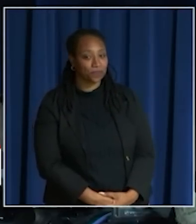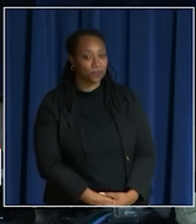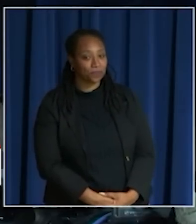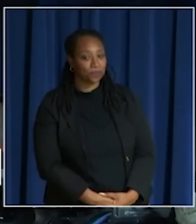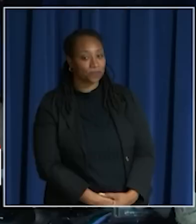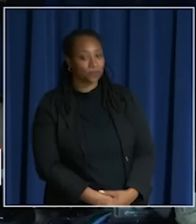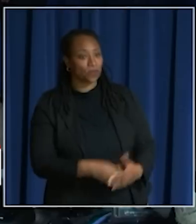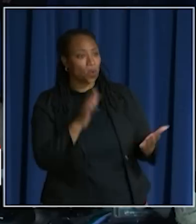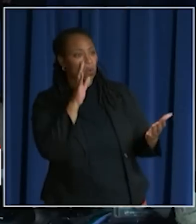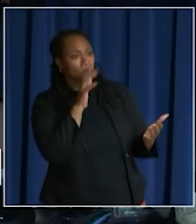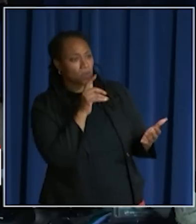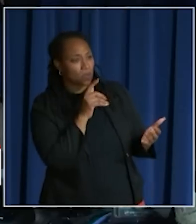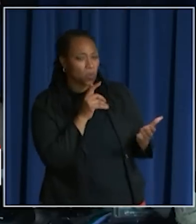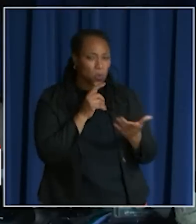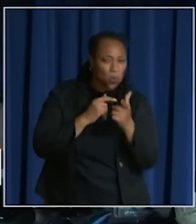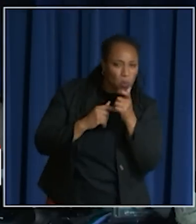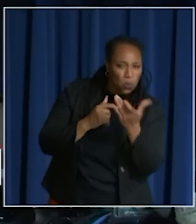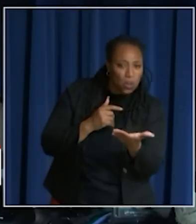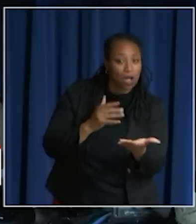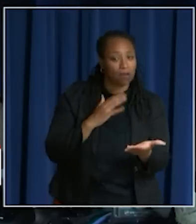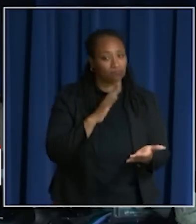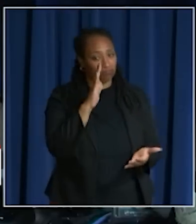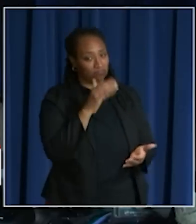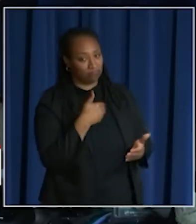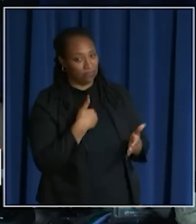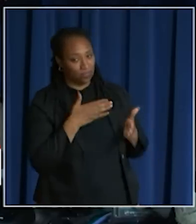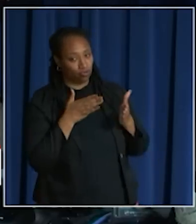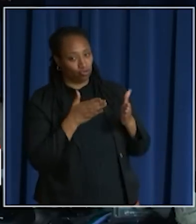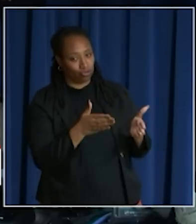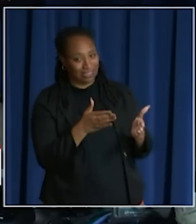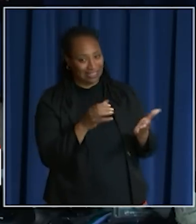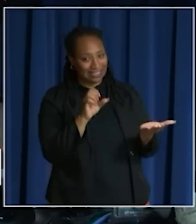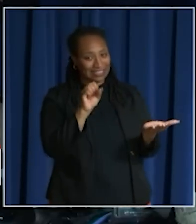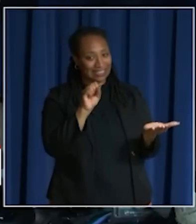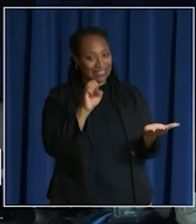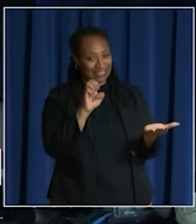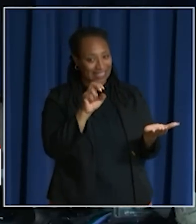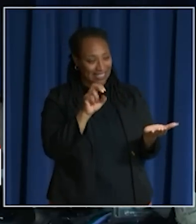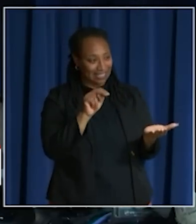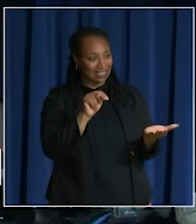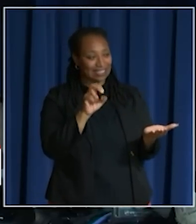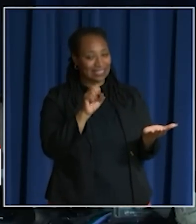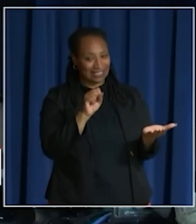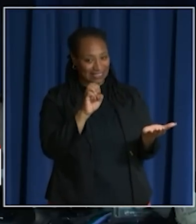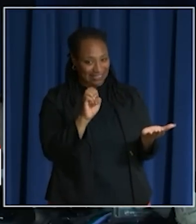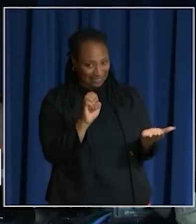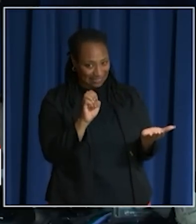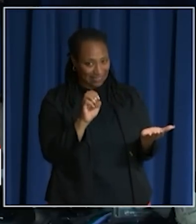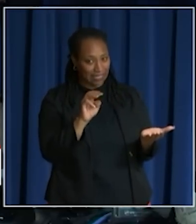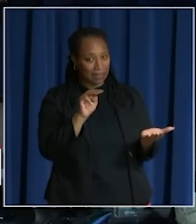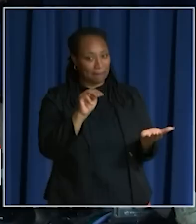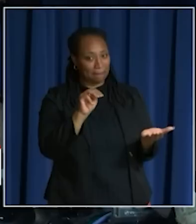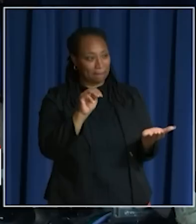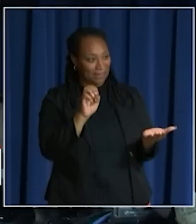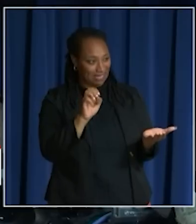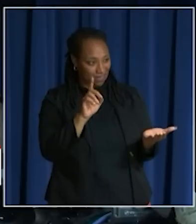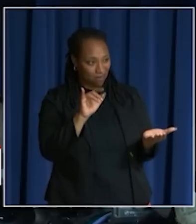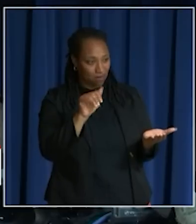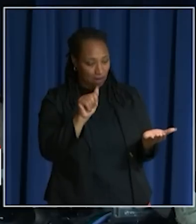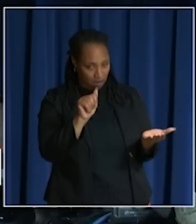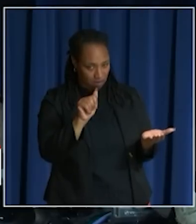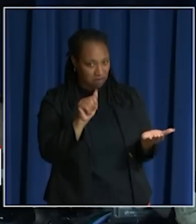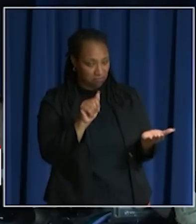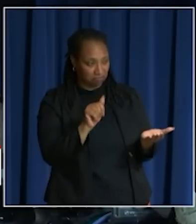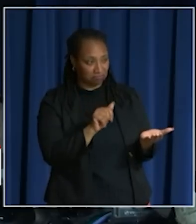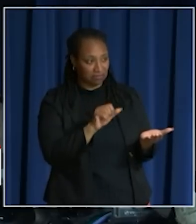Street Sense Media. Okay. What's your name? Maddie Kessler. Okay. Thanks, Maddie. Yeah. Will DMHS be coordinating with law enforcement when it comes